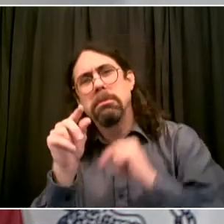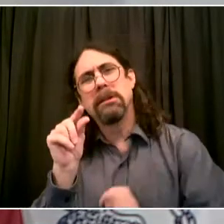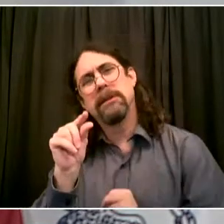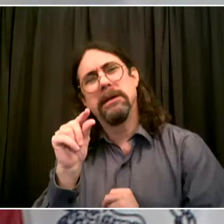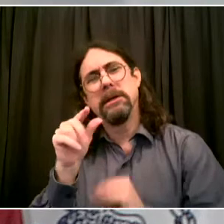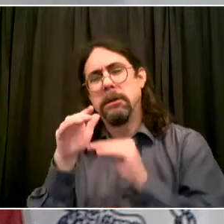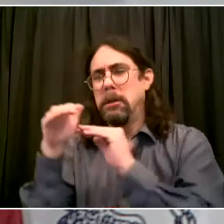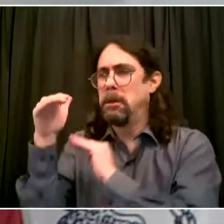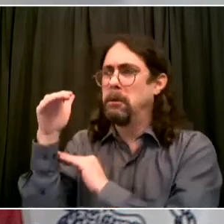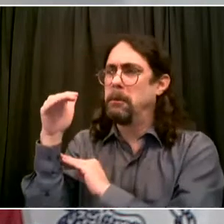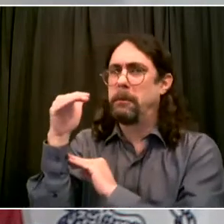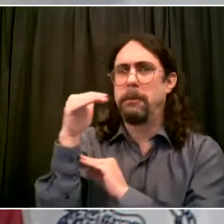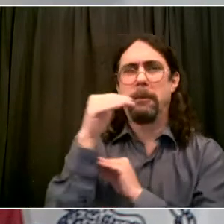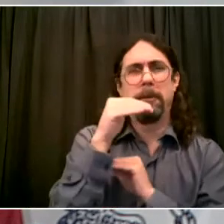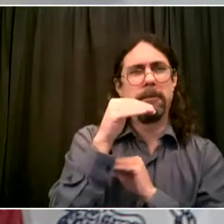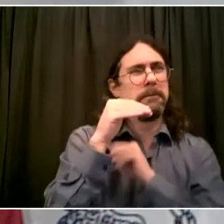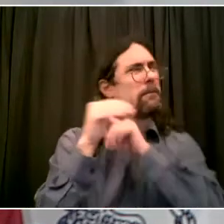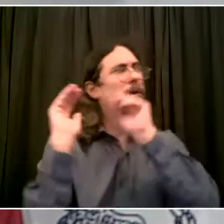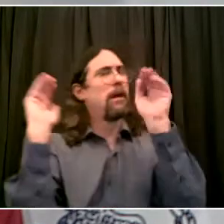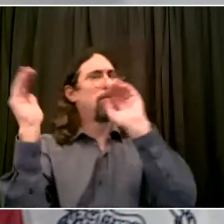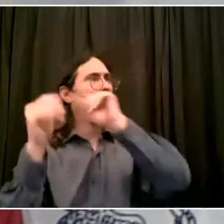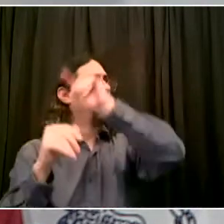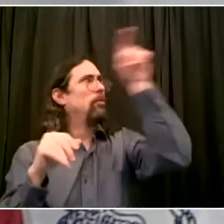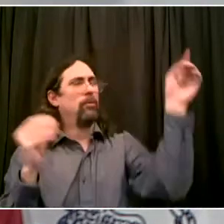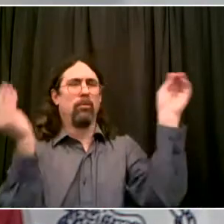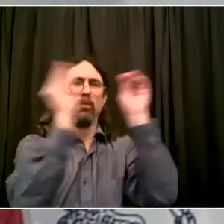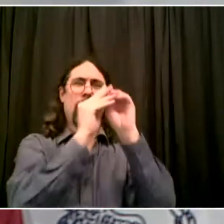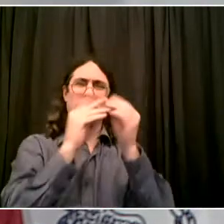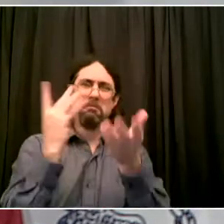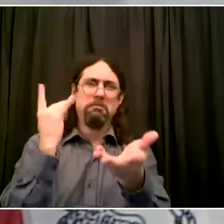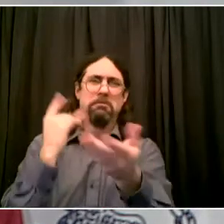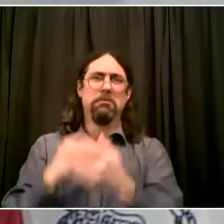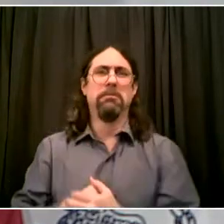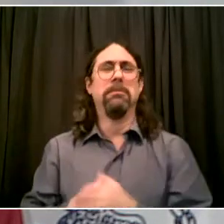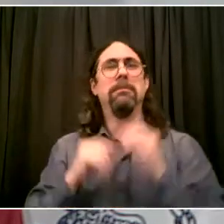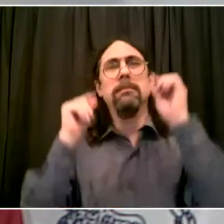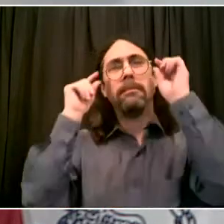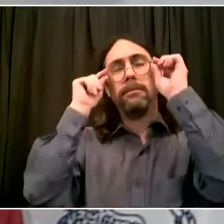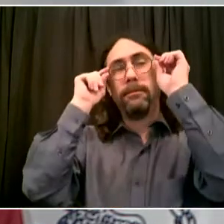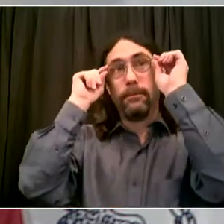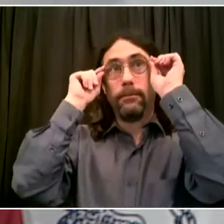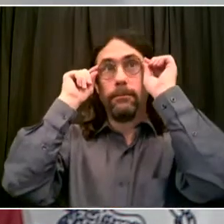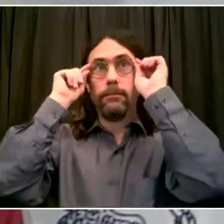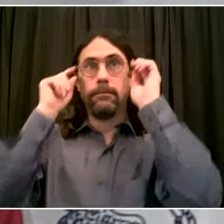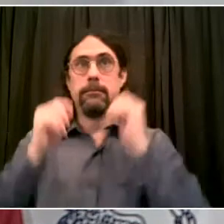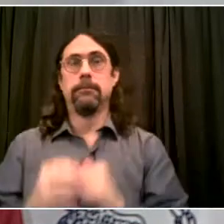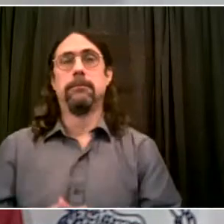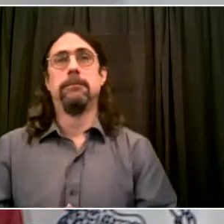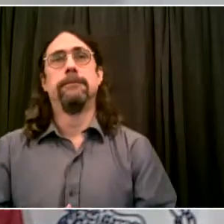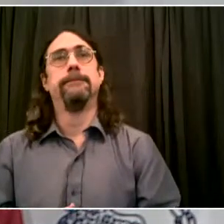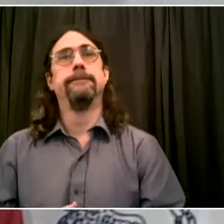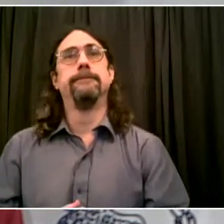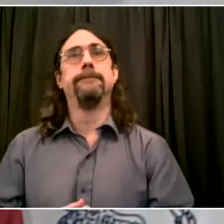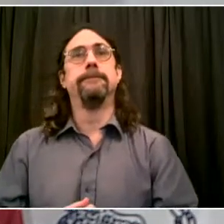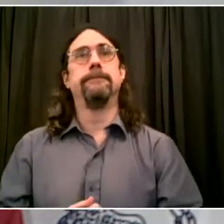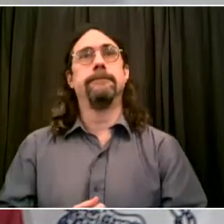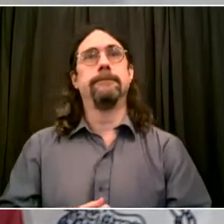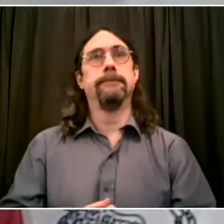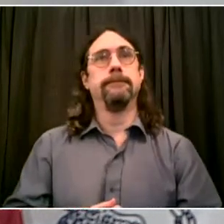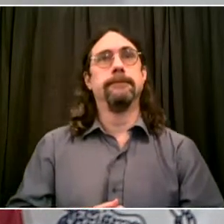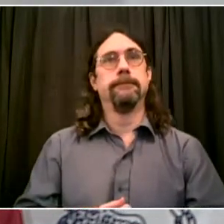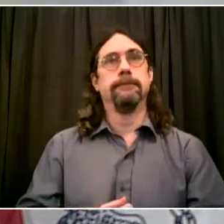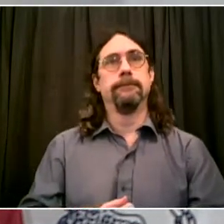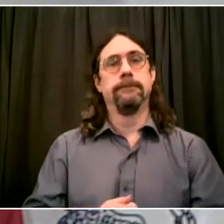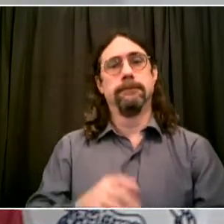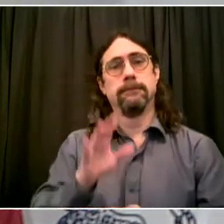Emma, you frame it right, that the most extraordinary thing to me was the sharp juxtaposition